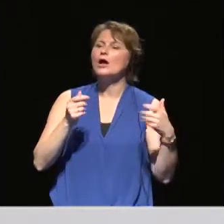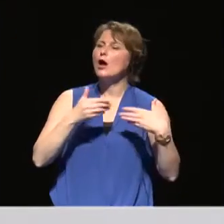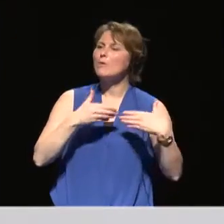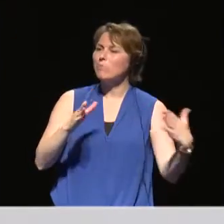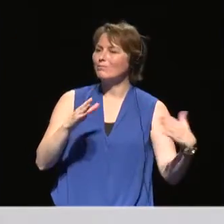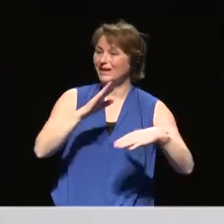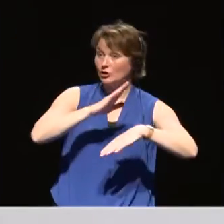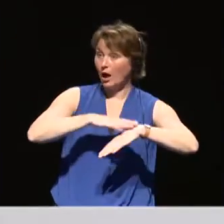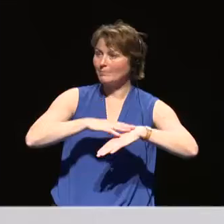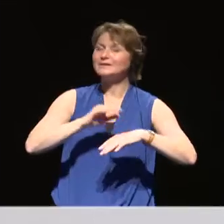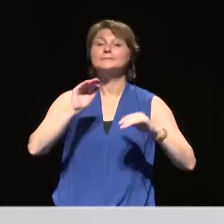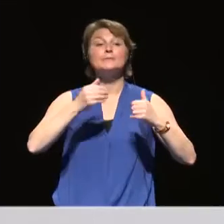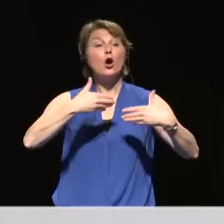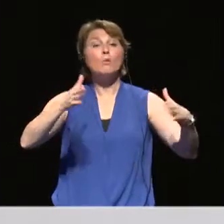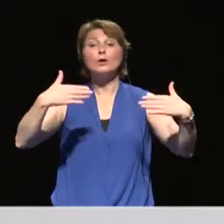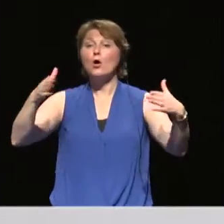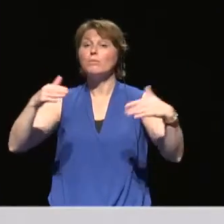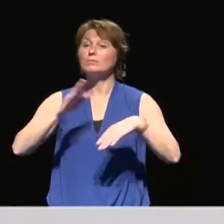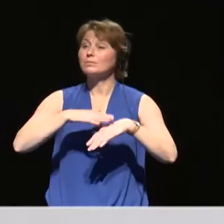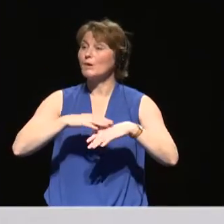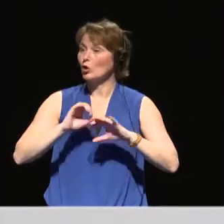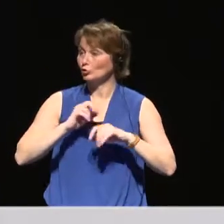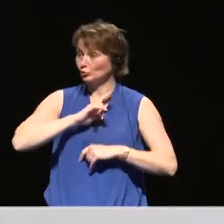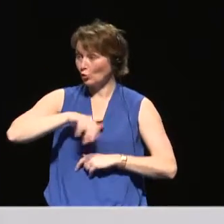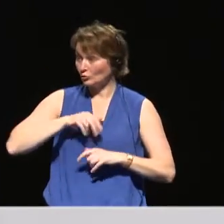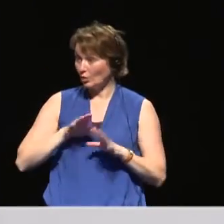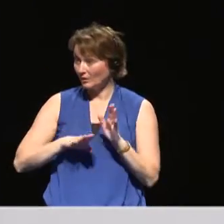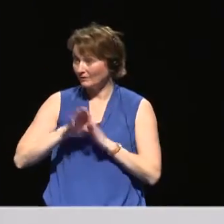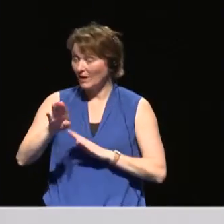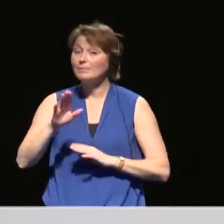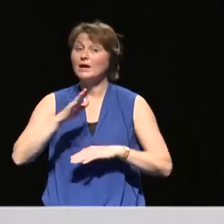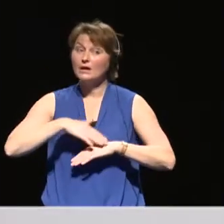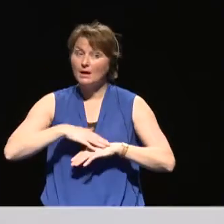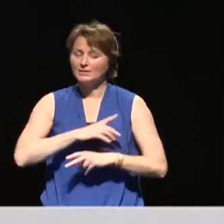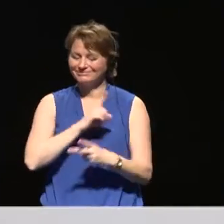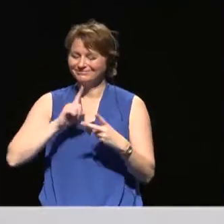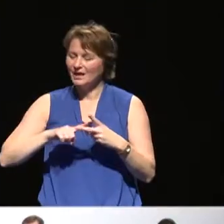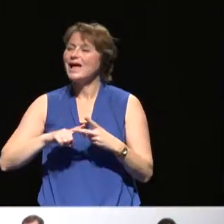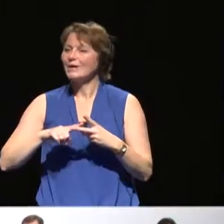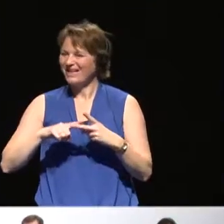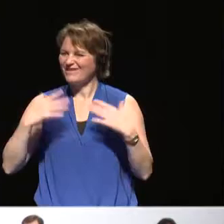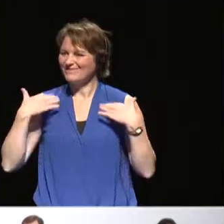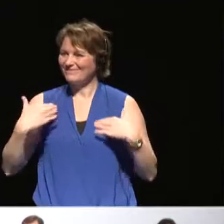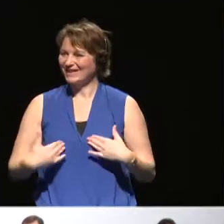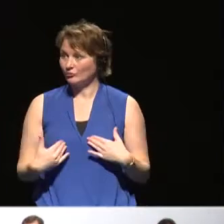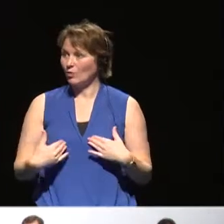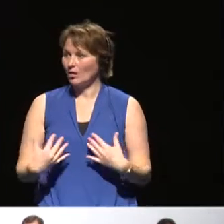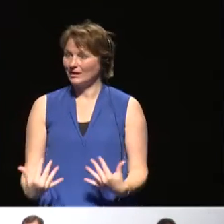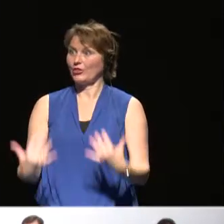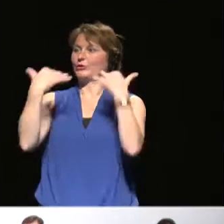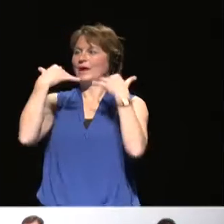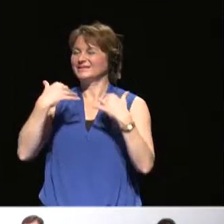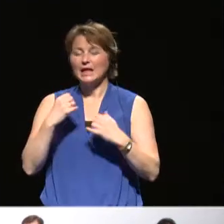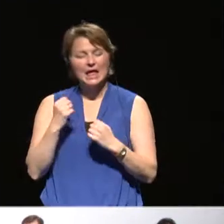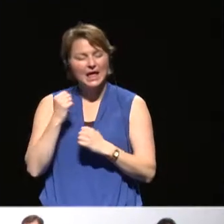make on the political and social developments in the country. And we also operate under physical security threats to my staff on a